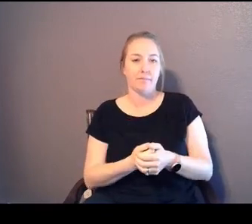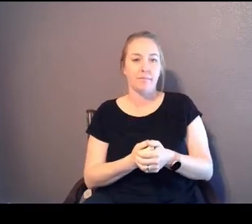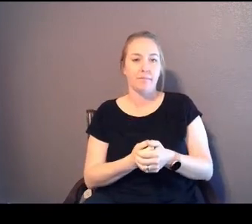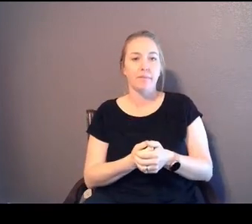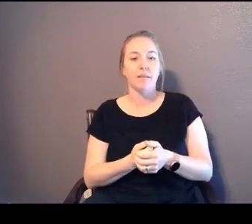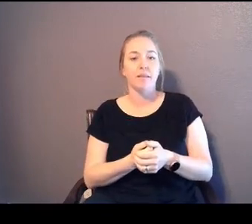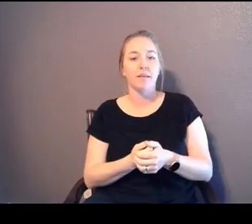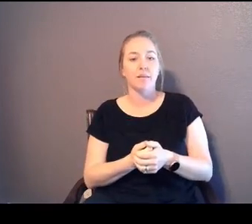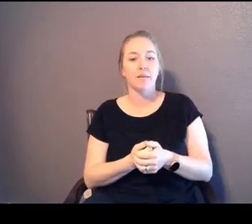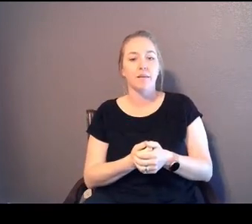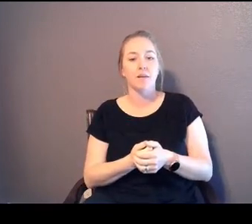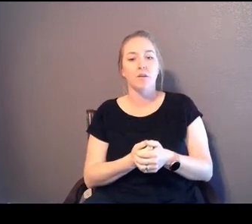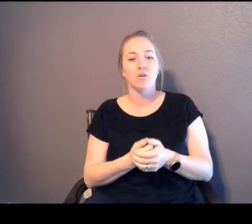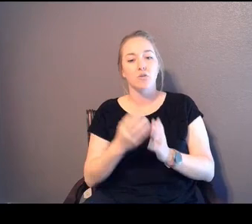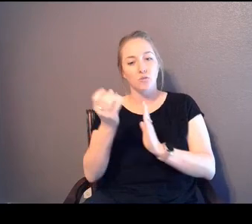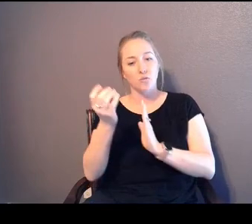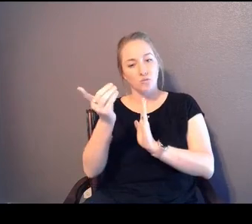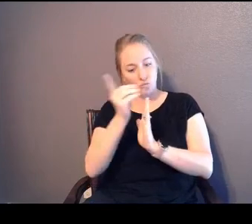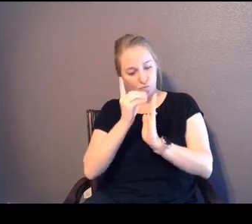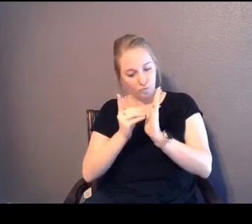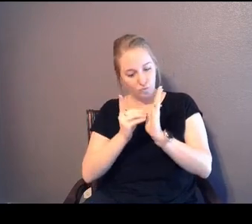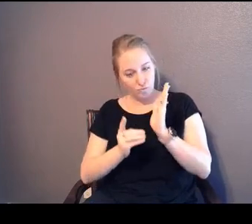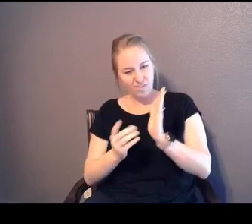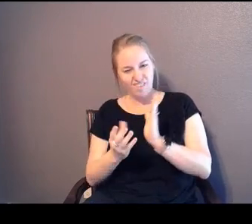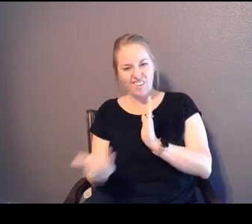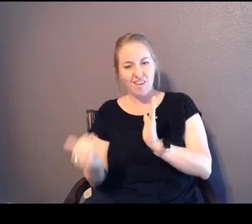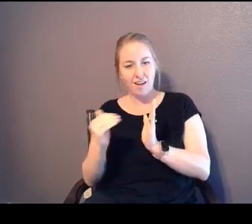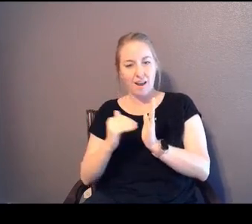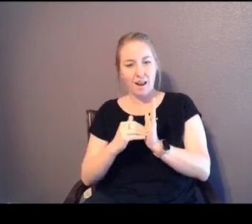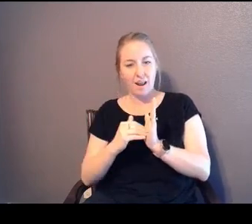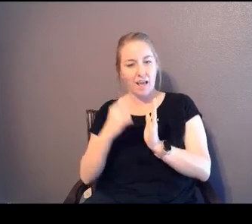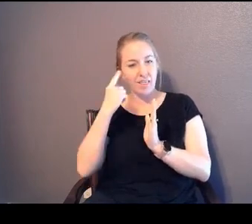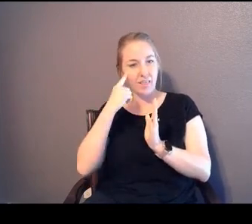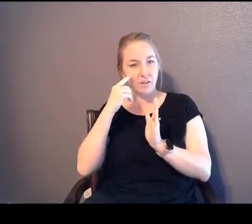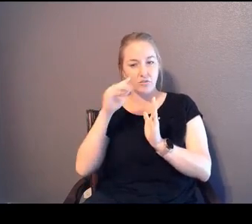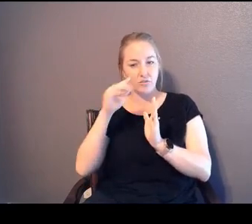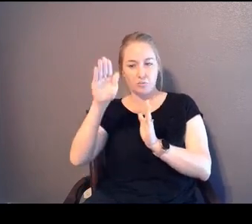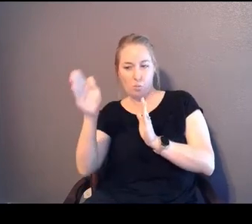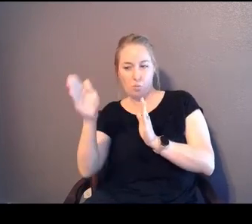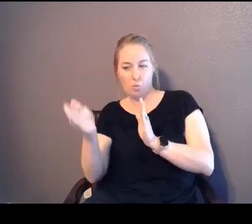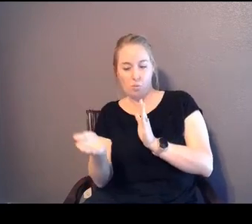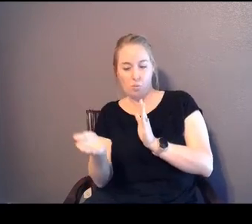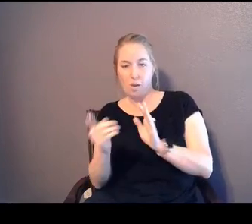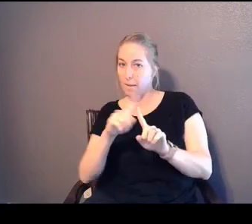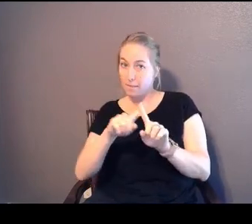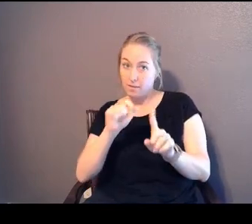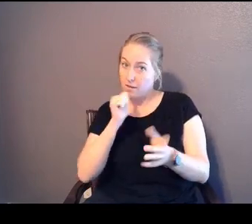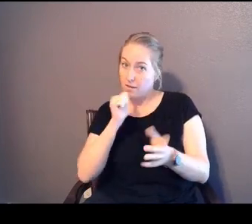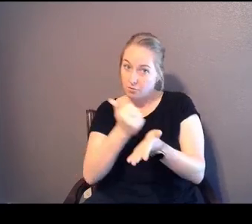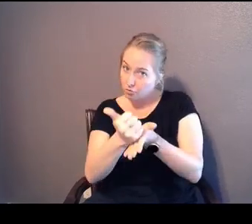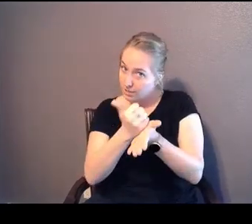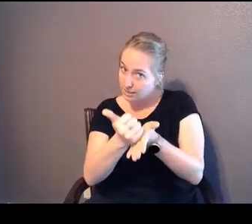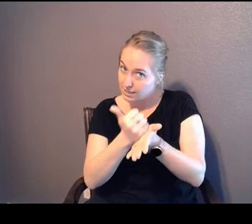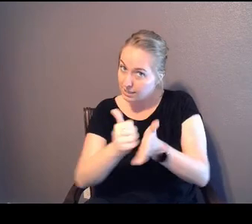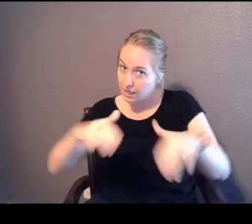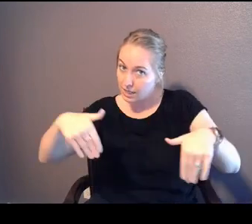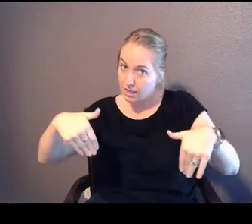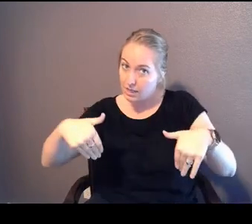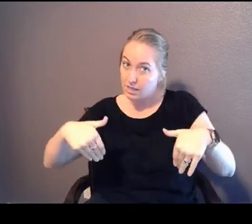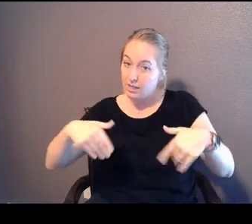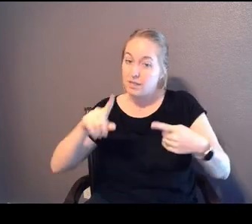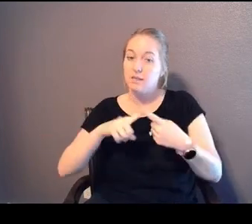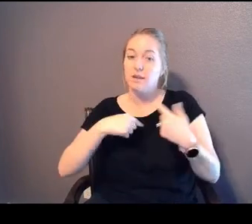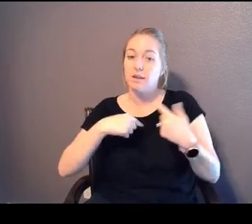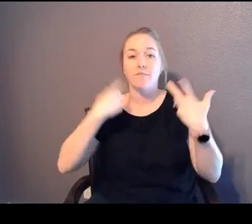then again, I think it should curve in a little bit more, but I'm not going to erase it, at least not until I get it how I like it. When you